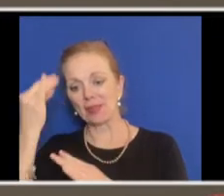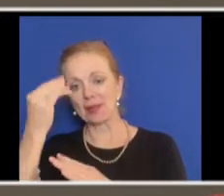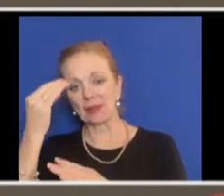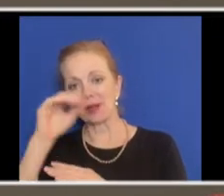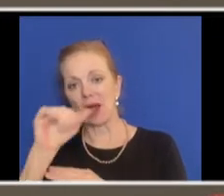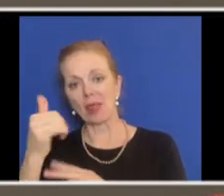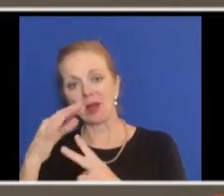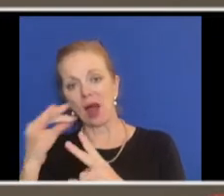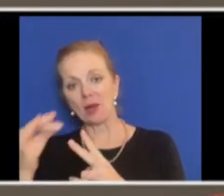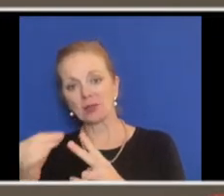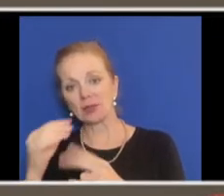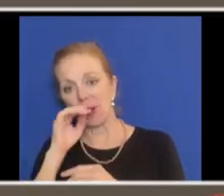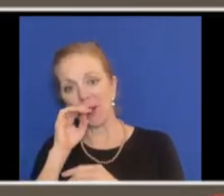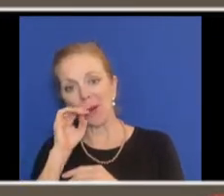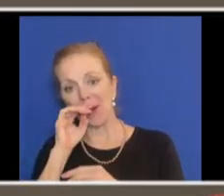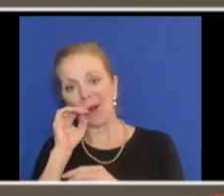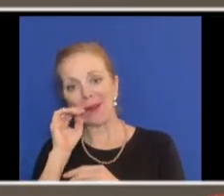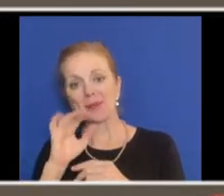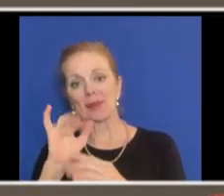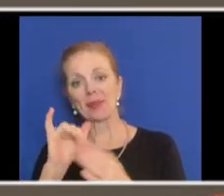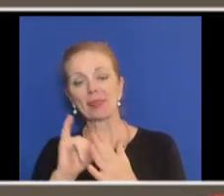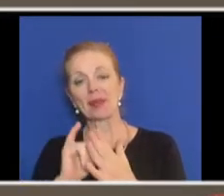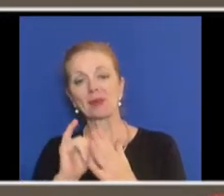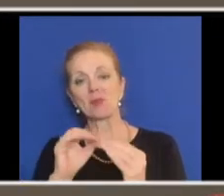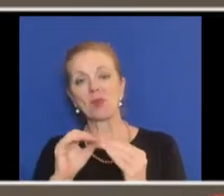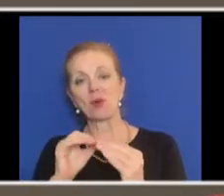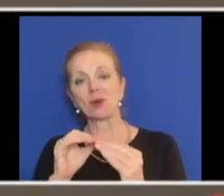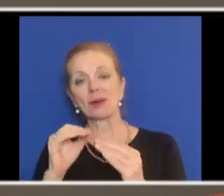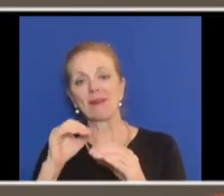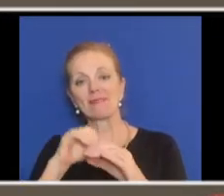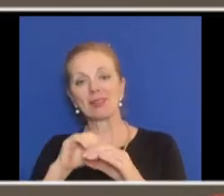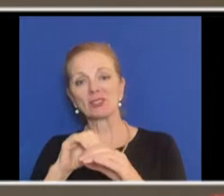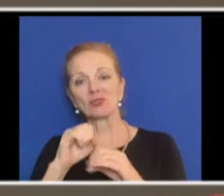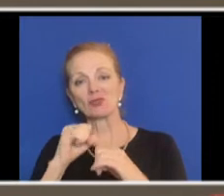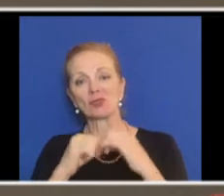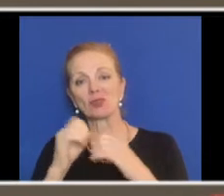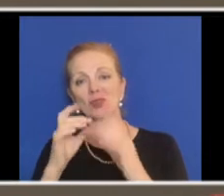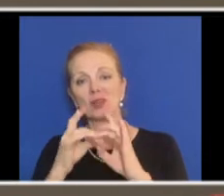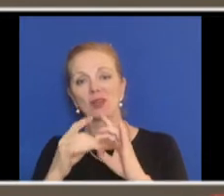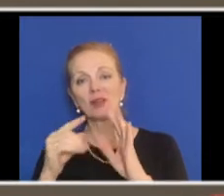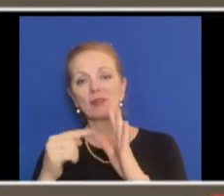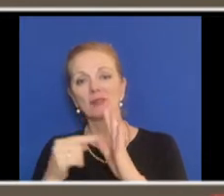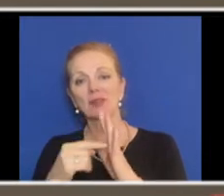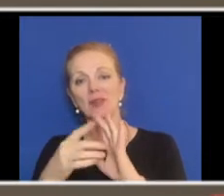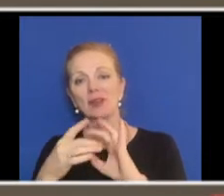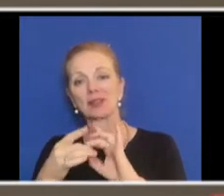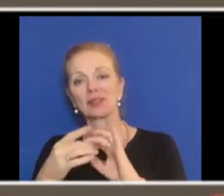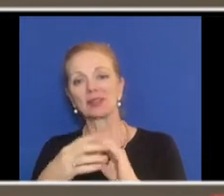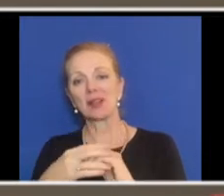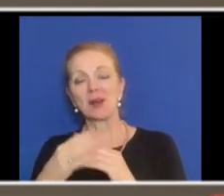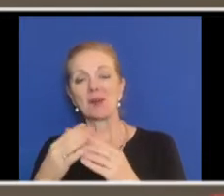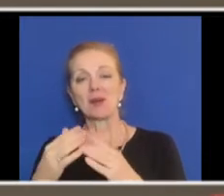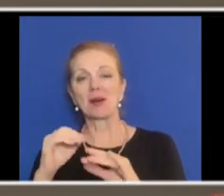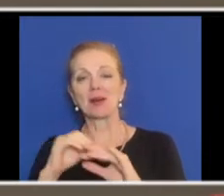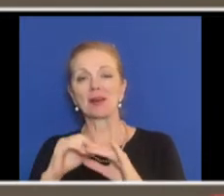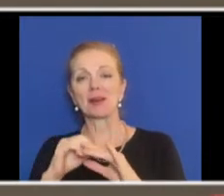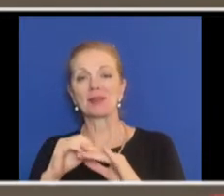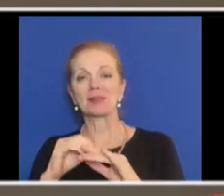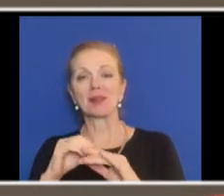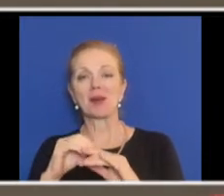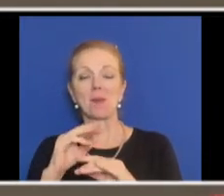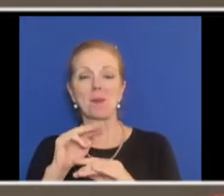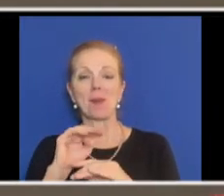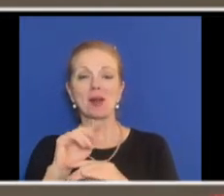options uh that are more infrastructure related than affordable housing related I may end up being in a minority on that point